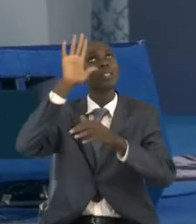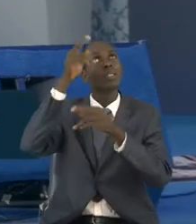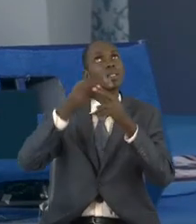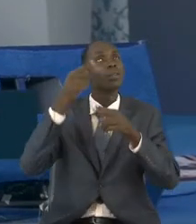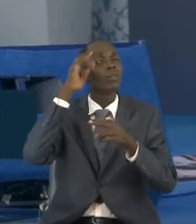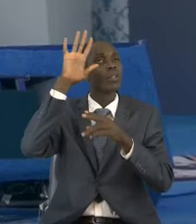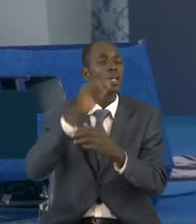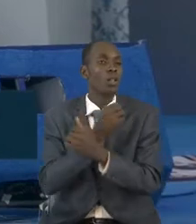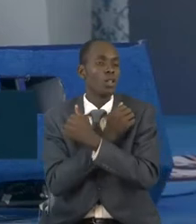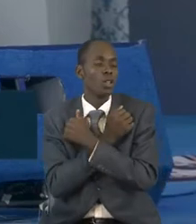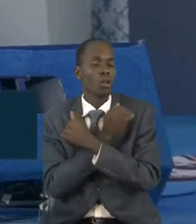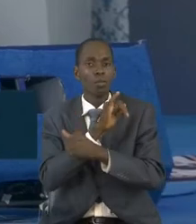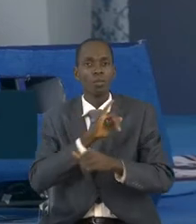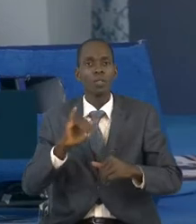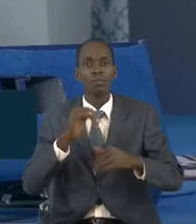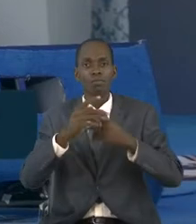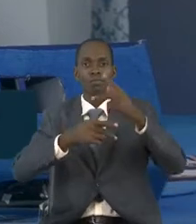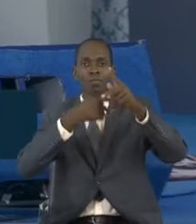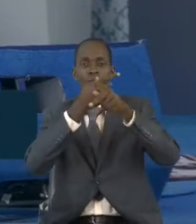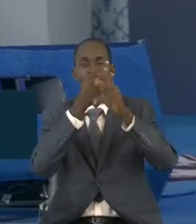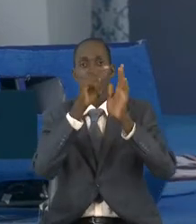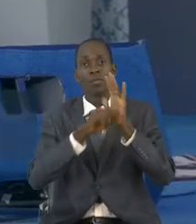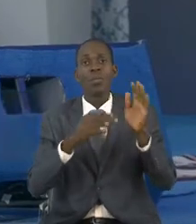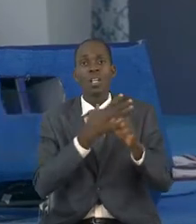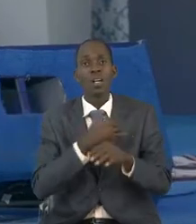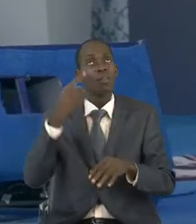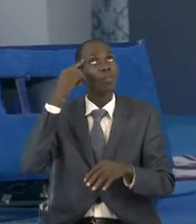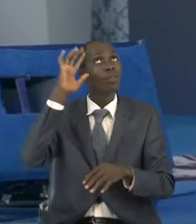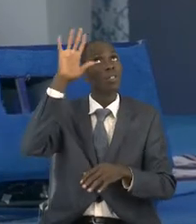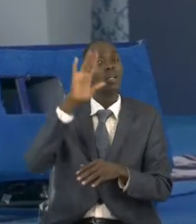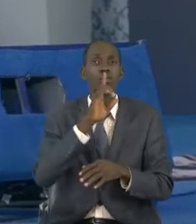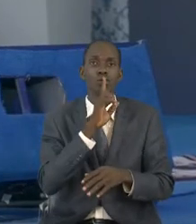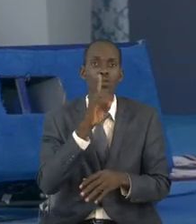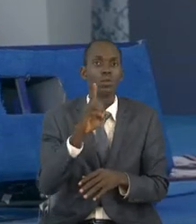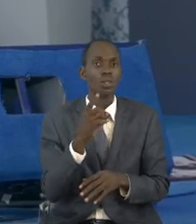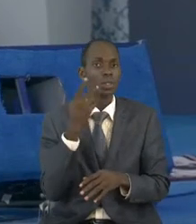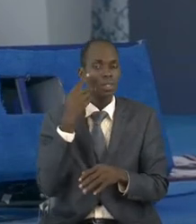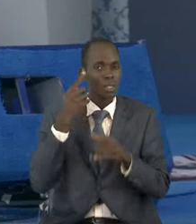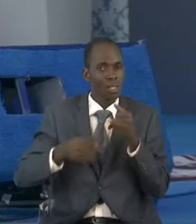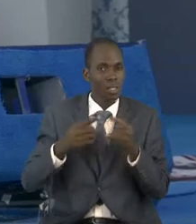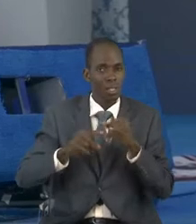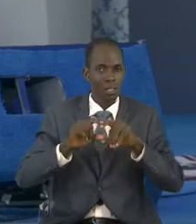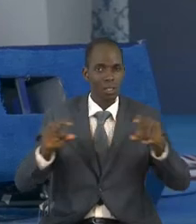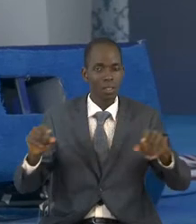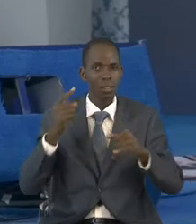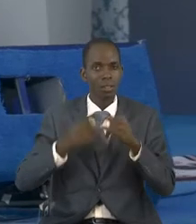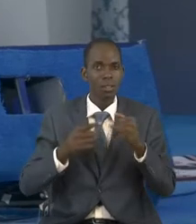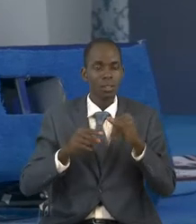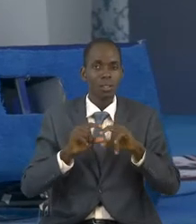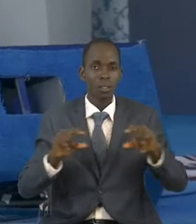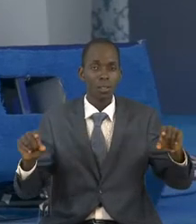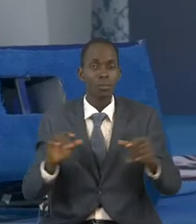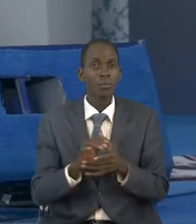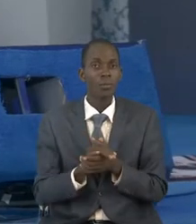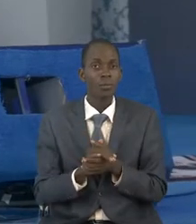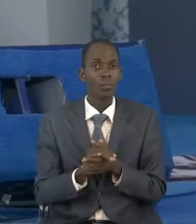kindness and for thy truth. Look at this, the latter part. Look at that, the last line. Look at